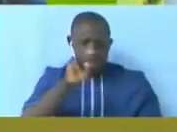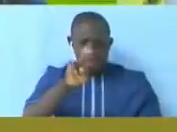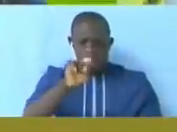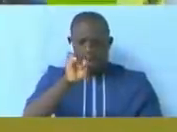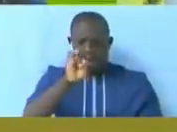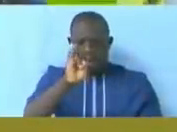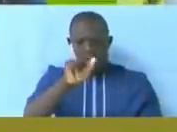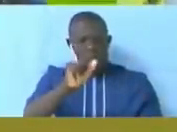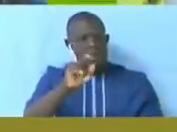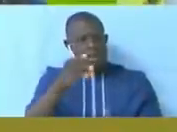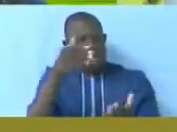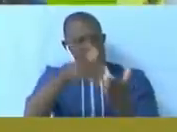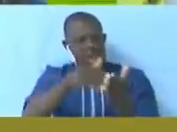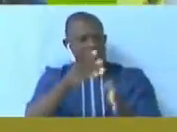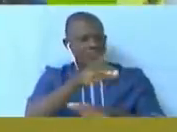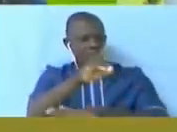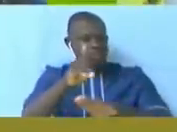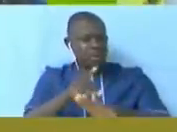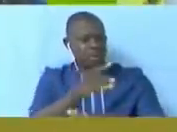away.